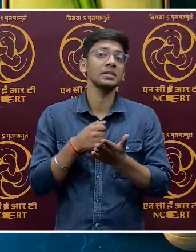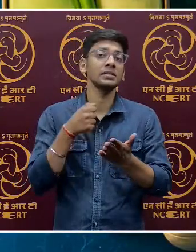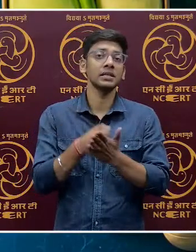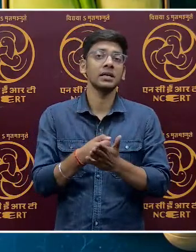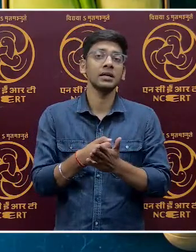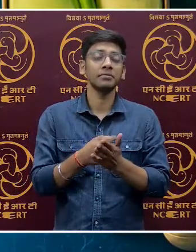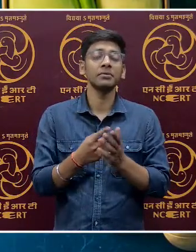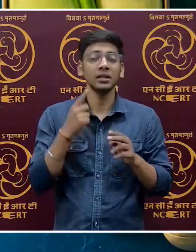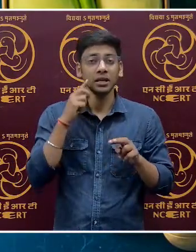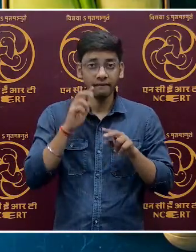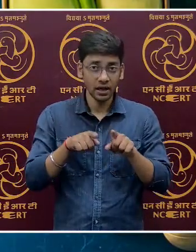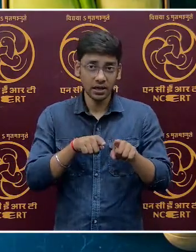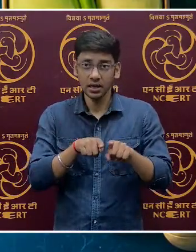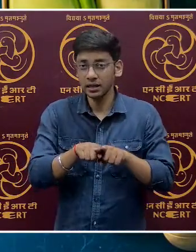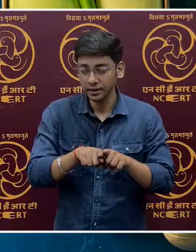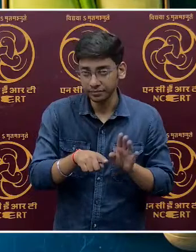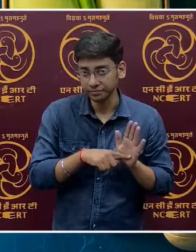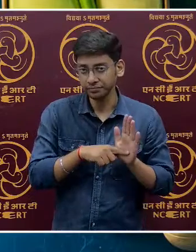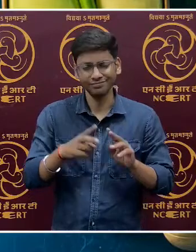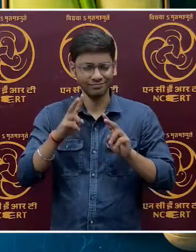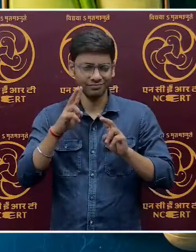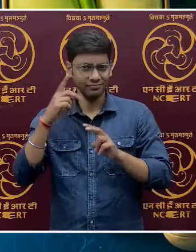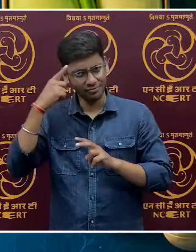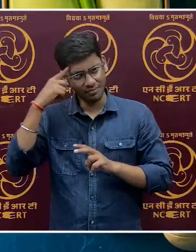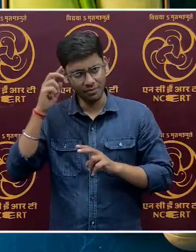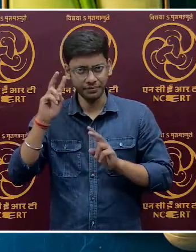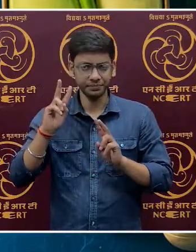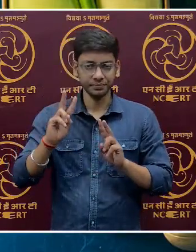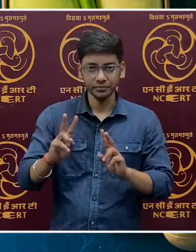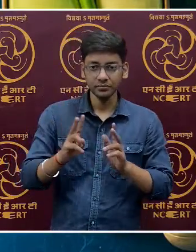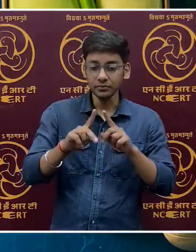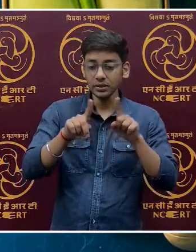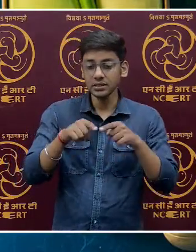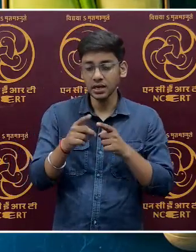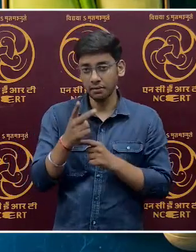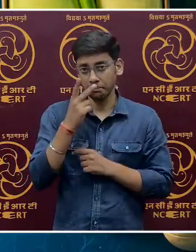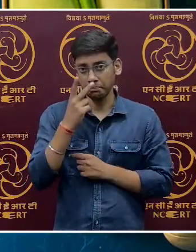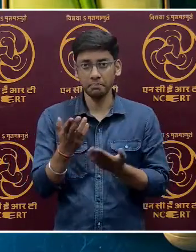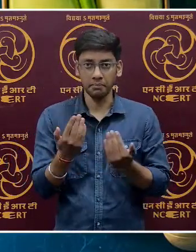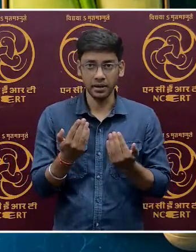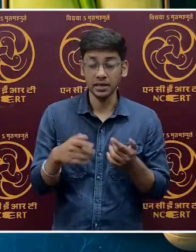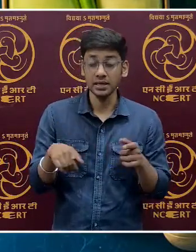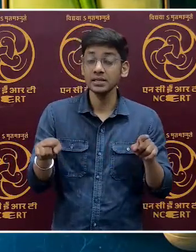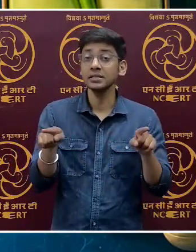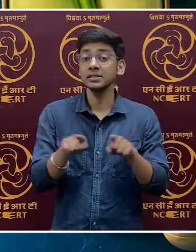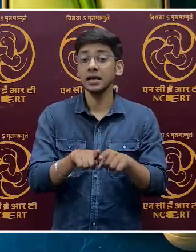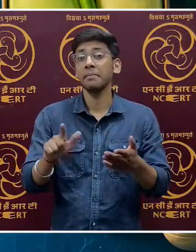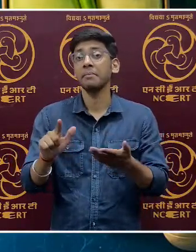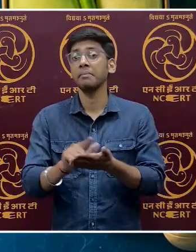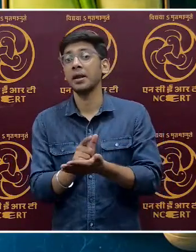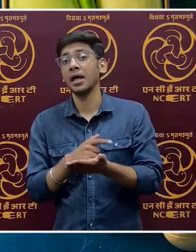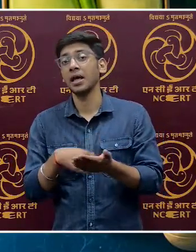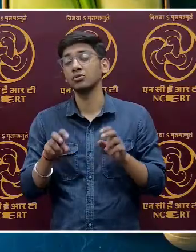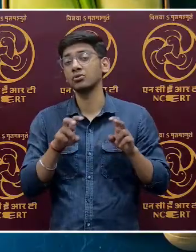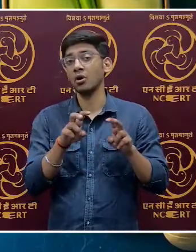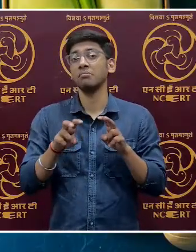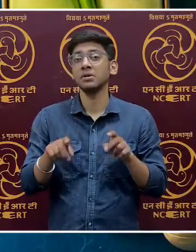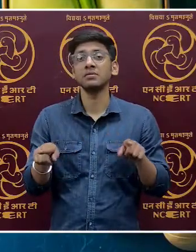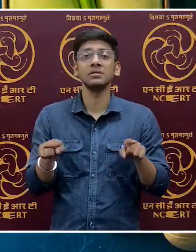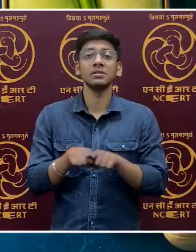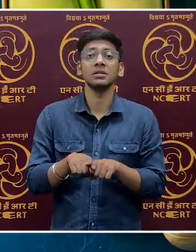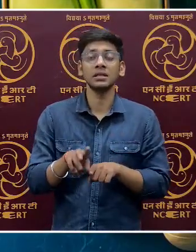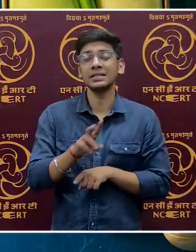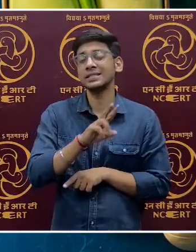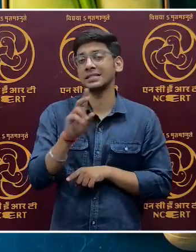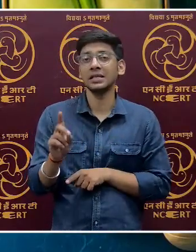suppose you can able to identify, or you can able to see on my screen also. The same chapter can be observed over here. Second